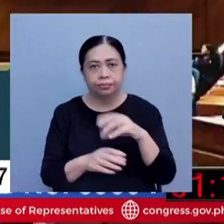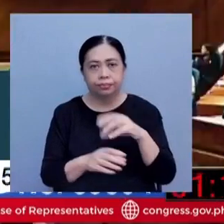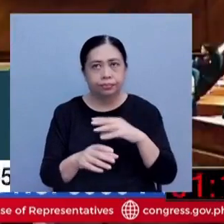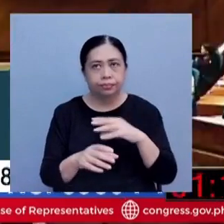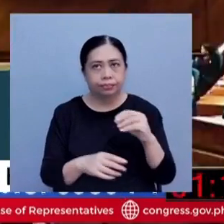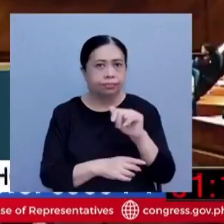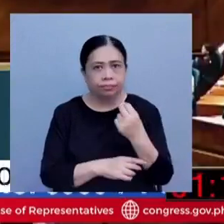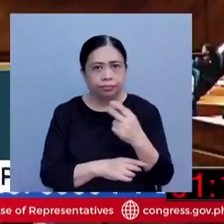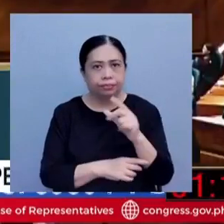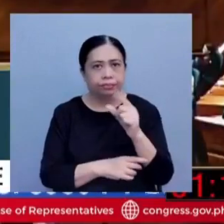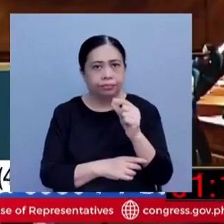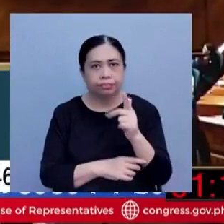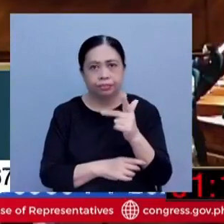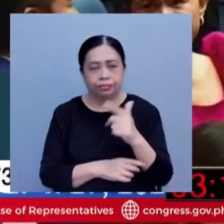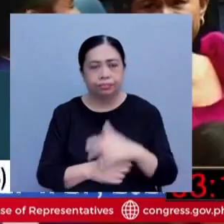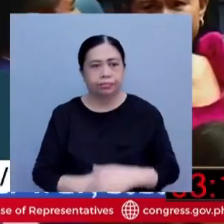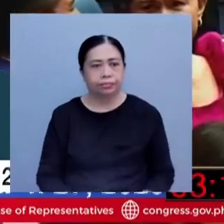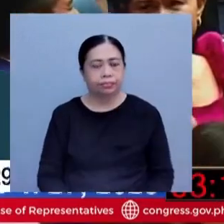2023.